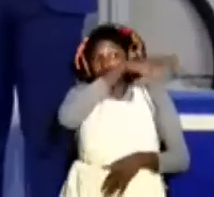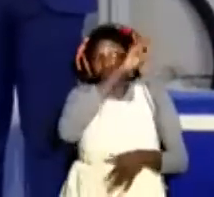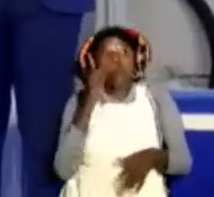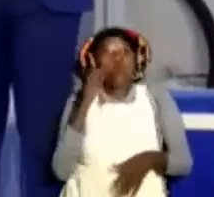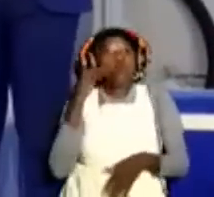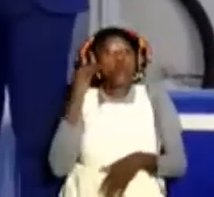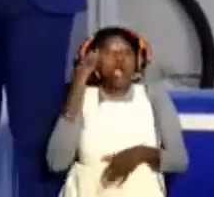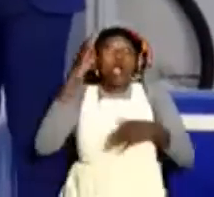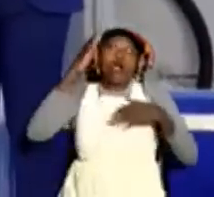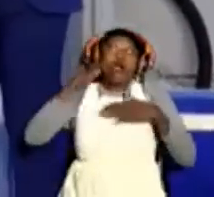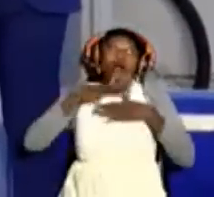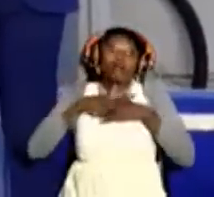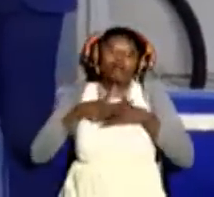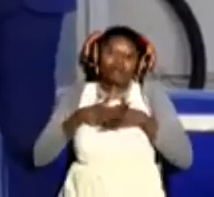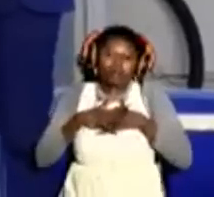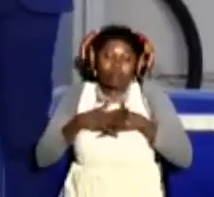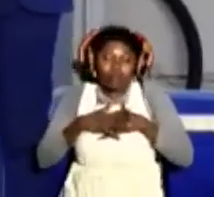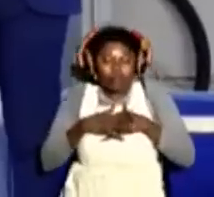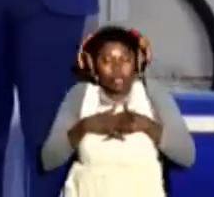Hey!